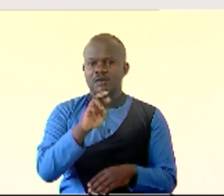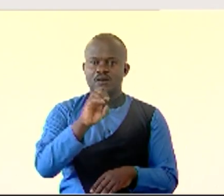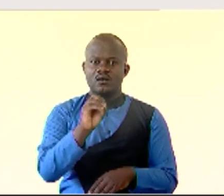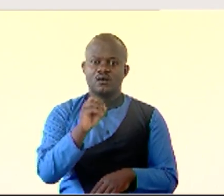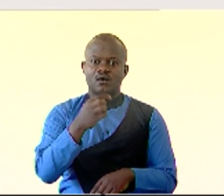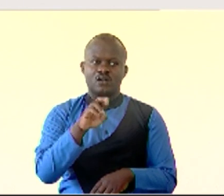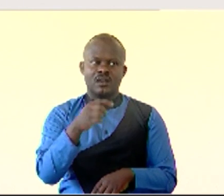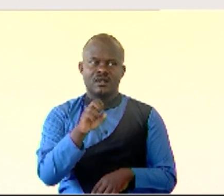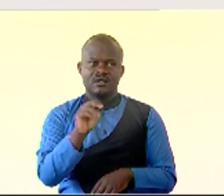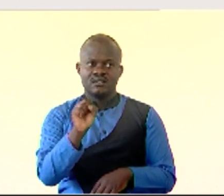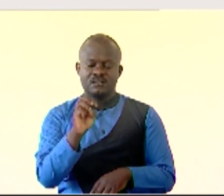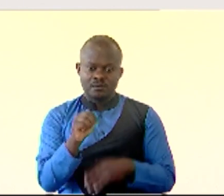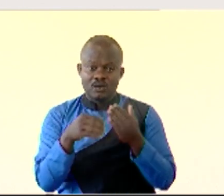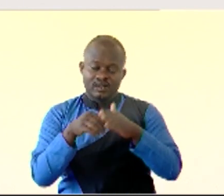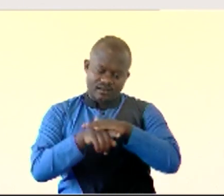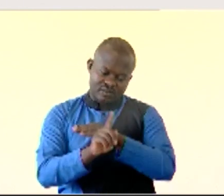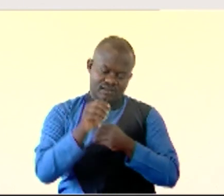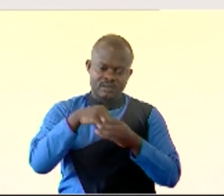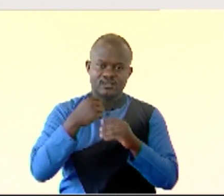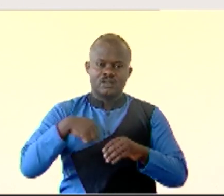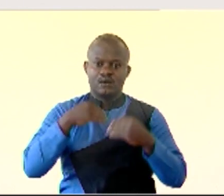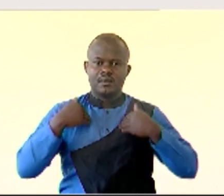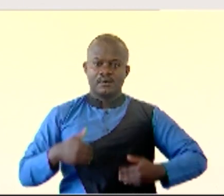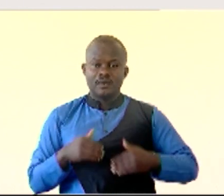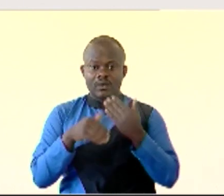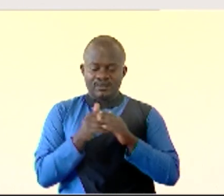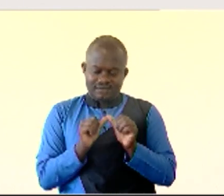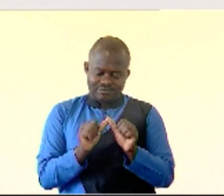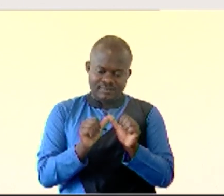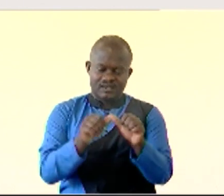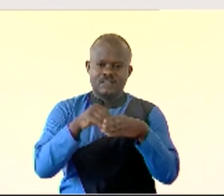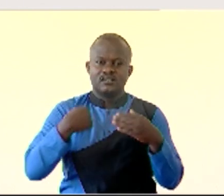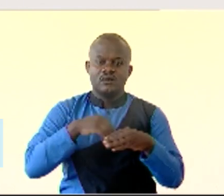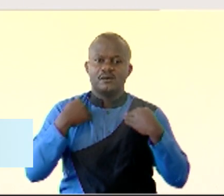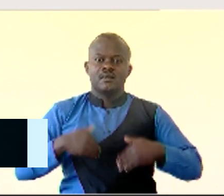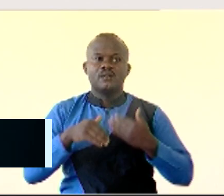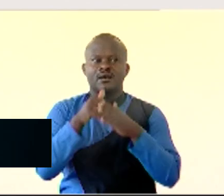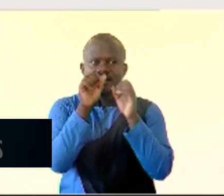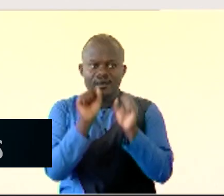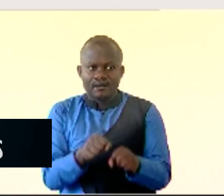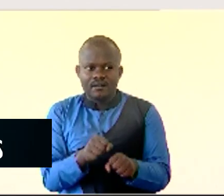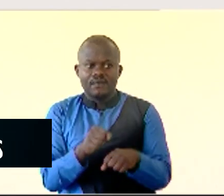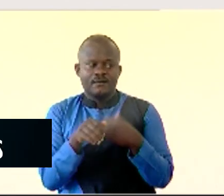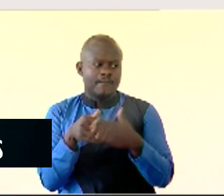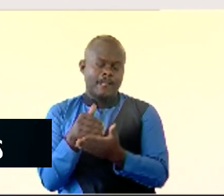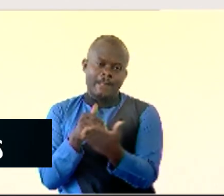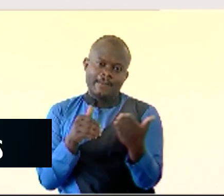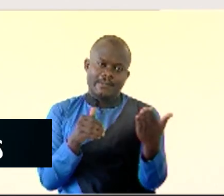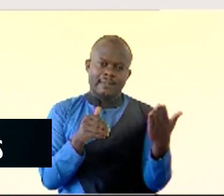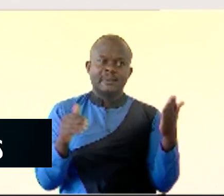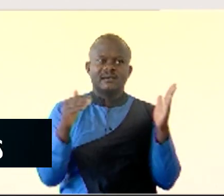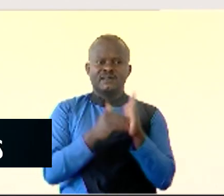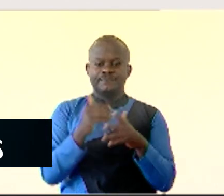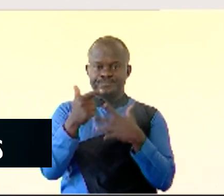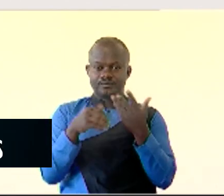when they persist inside the body. When they keep persisting into the body can produce what you call white blood cells. And these